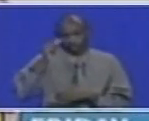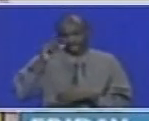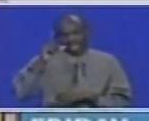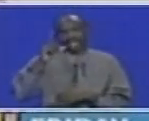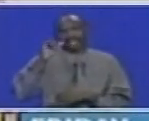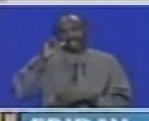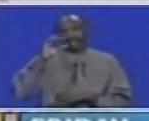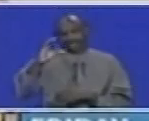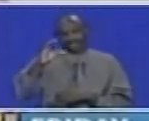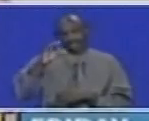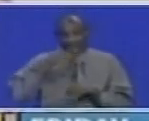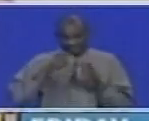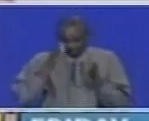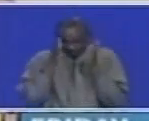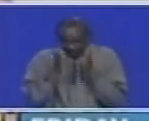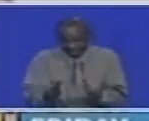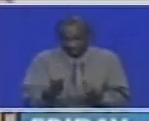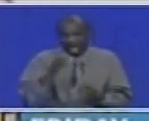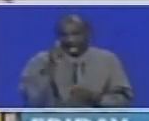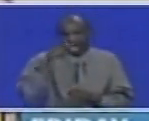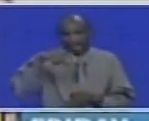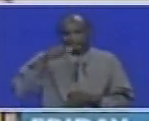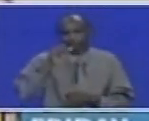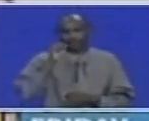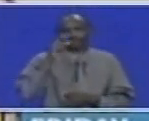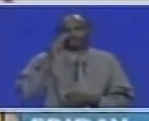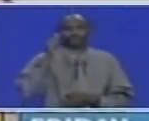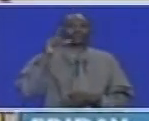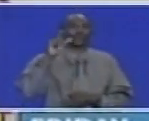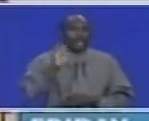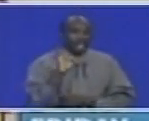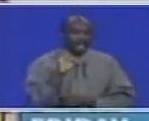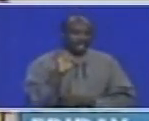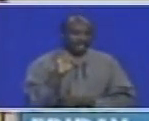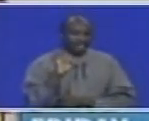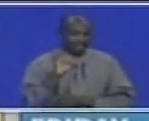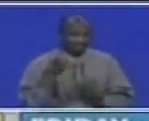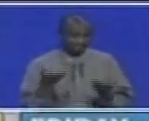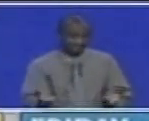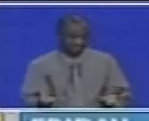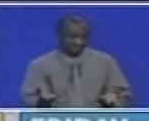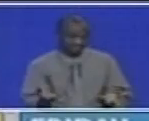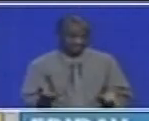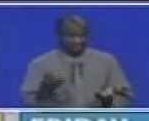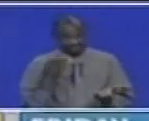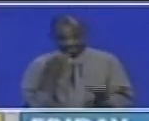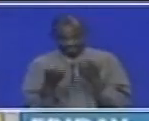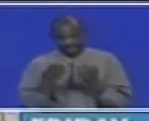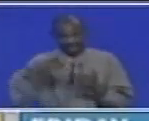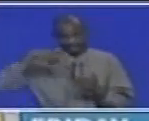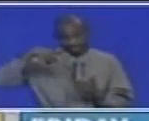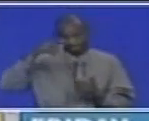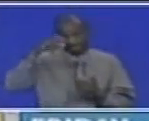apostolic. But the person is an apostle, apostle. Does it go for all pestle and